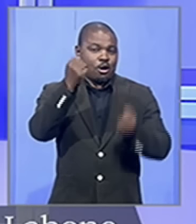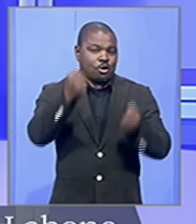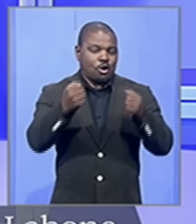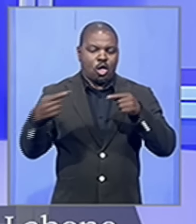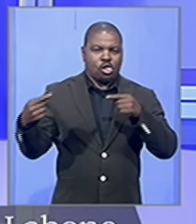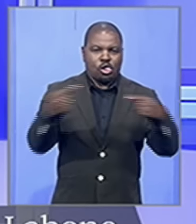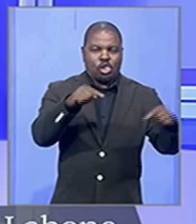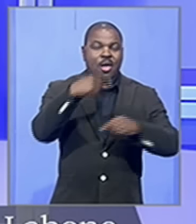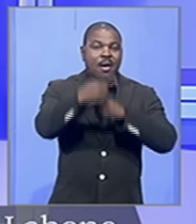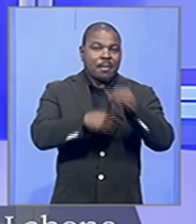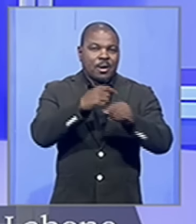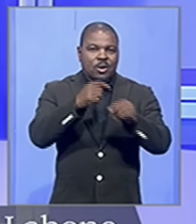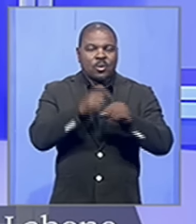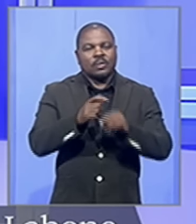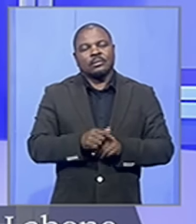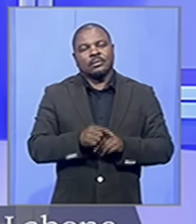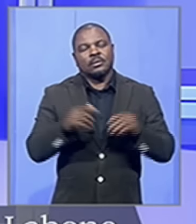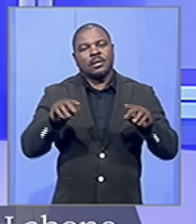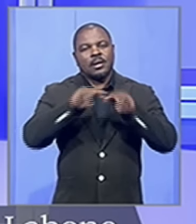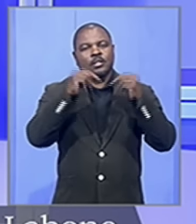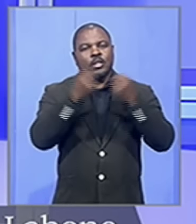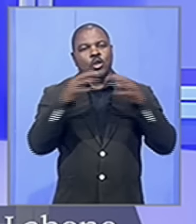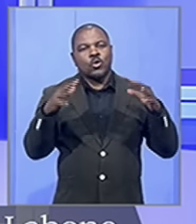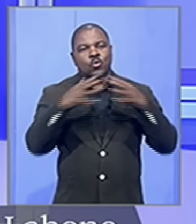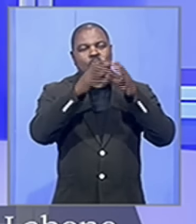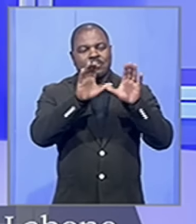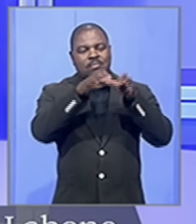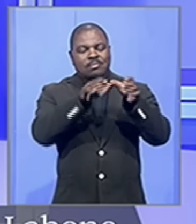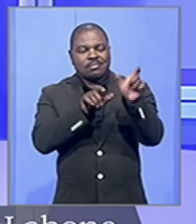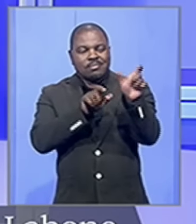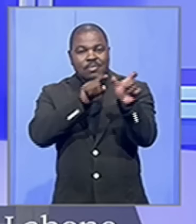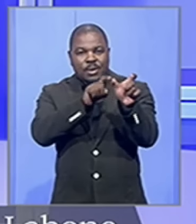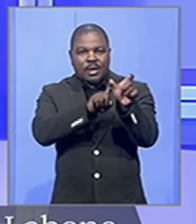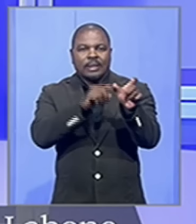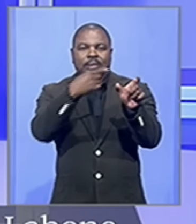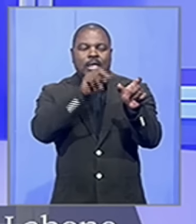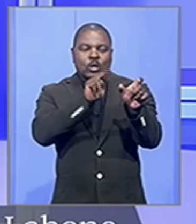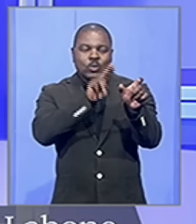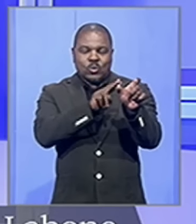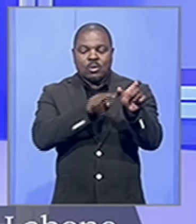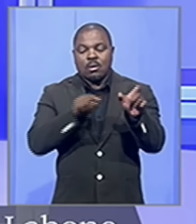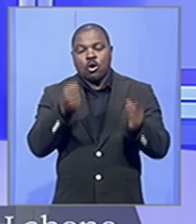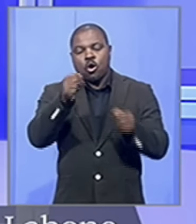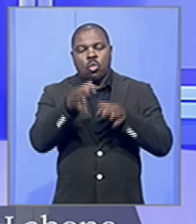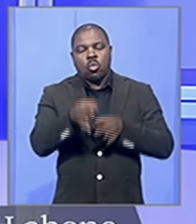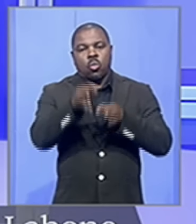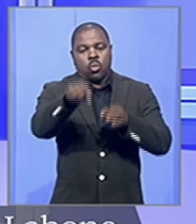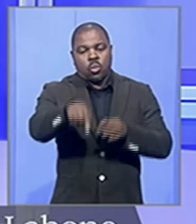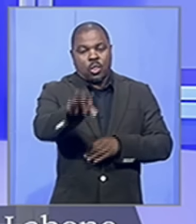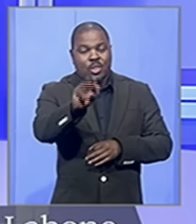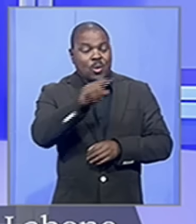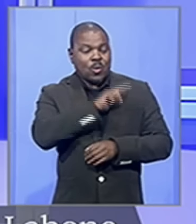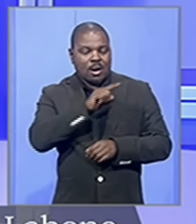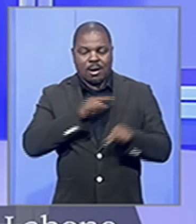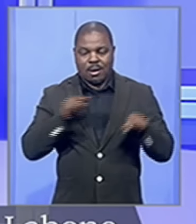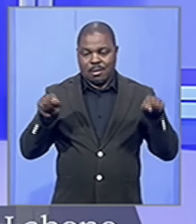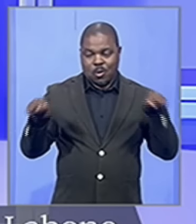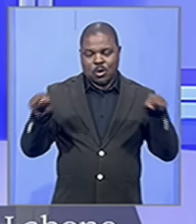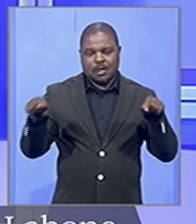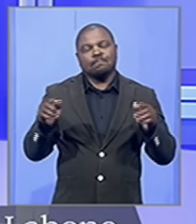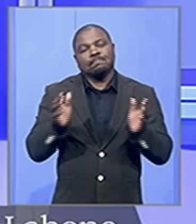ga puso tshwaraganelo khotsa GNU e buseditswe morago go fitla ka labone seno ke morago ga gore maphata ka bobedi